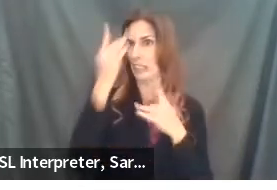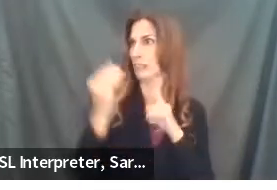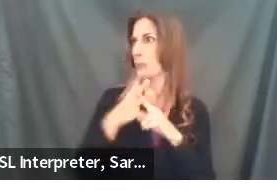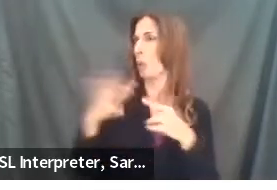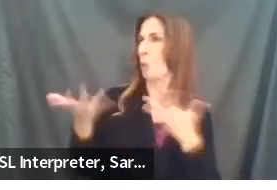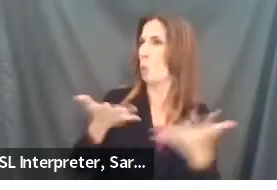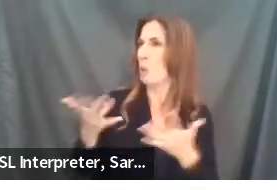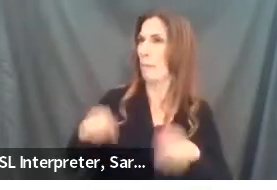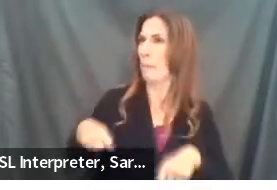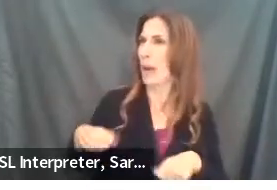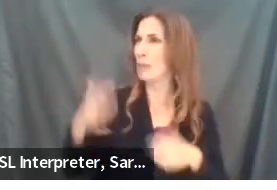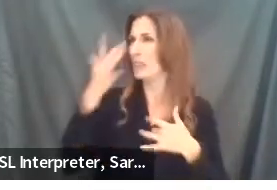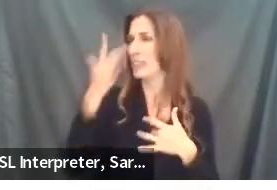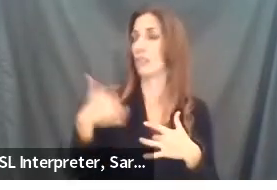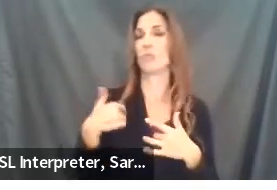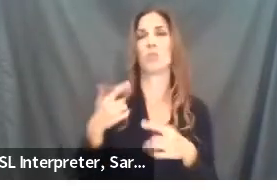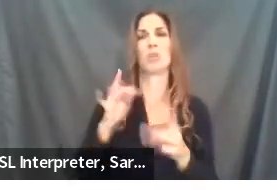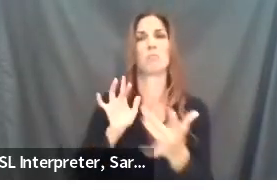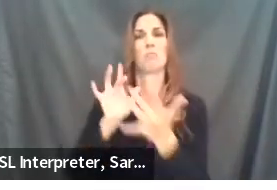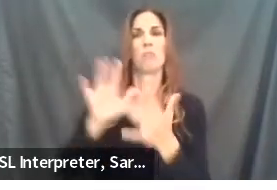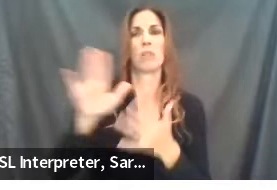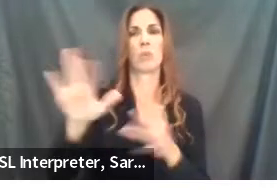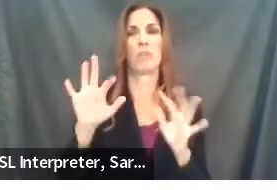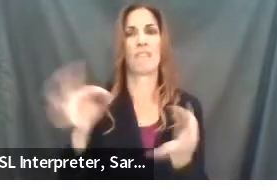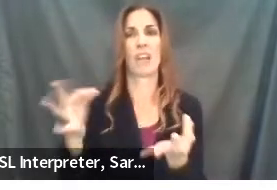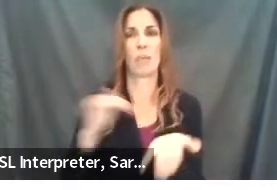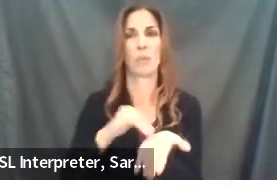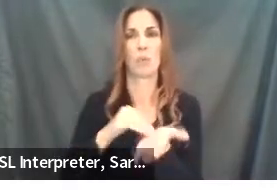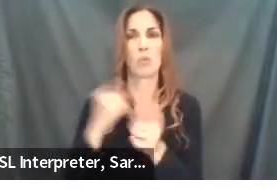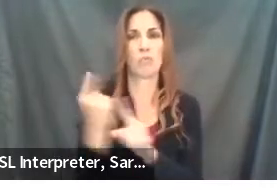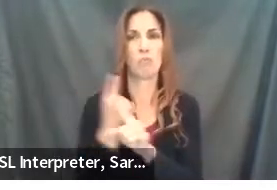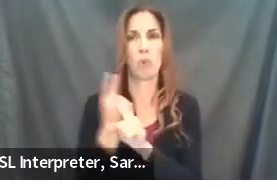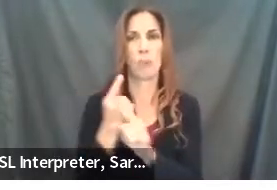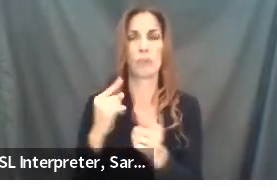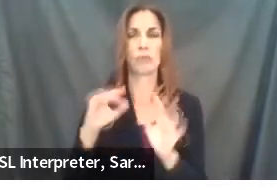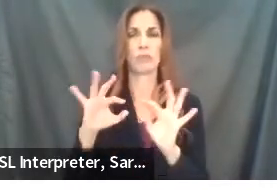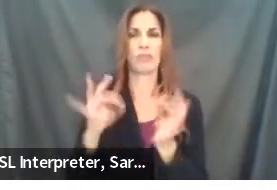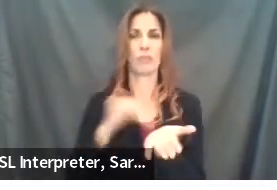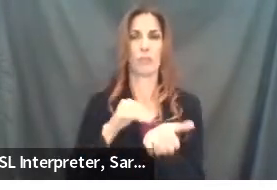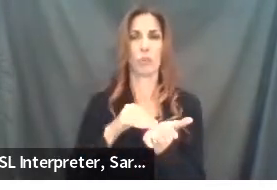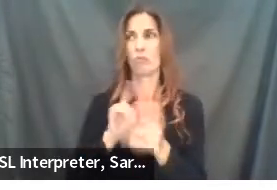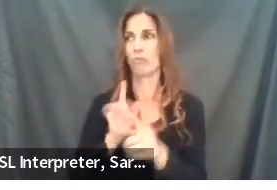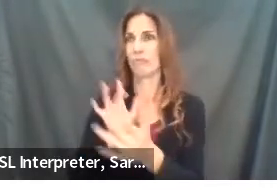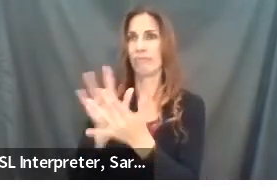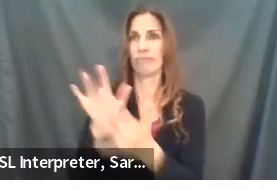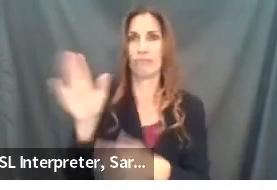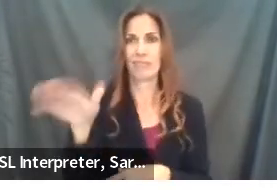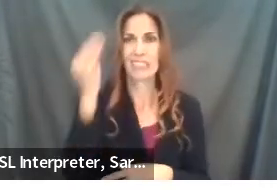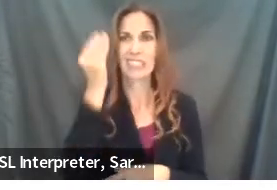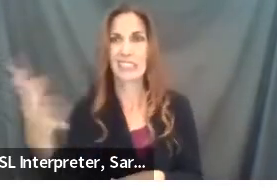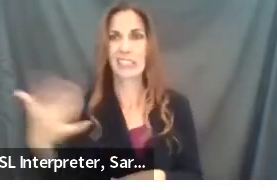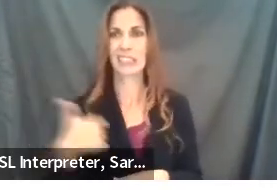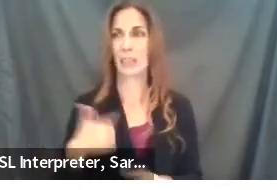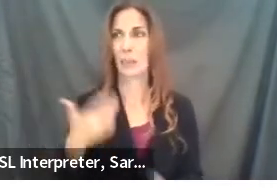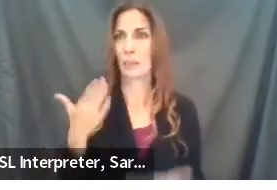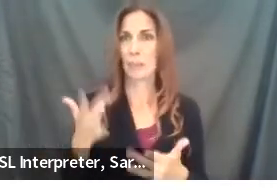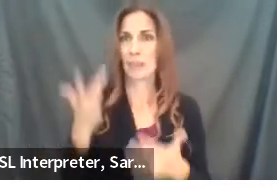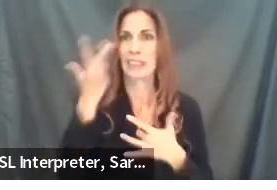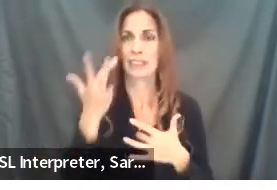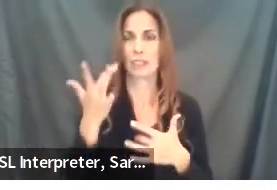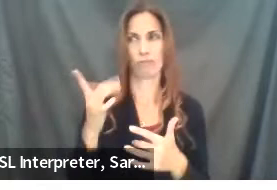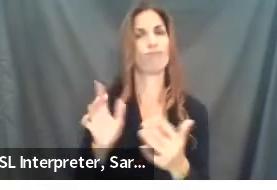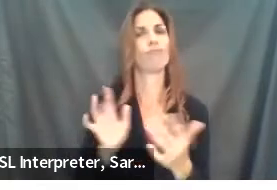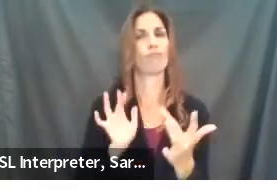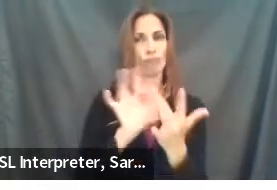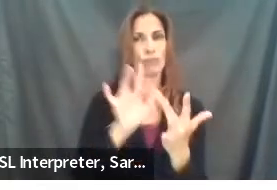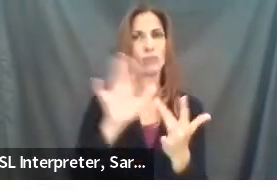especially important that those who fall into any of these categories reach out to their primary doctor